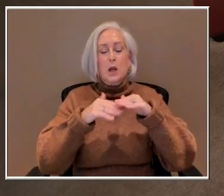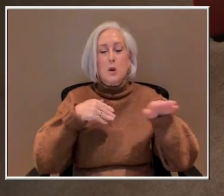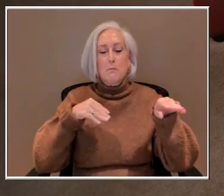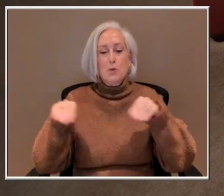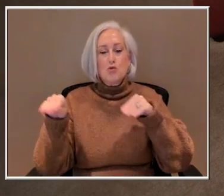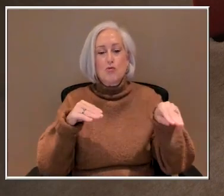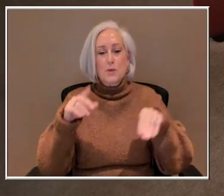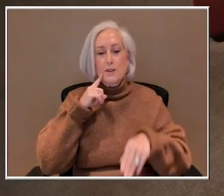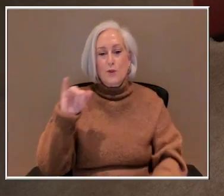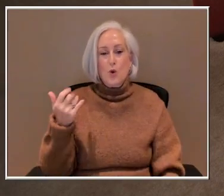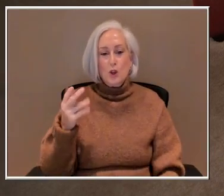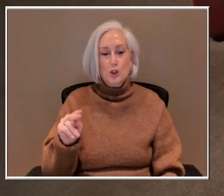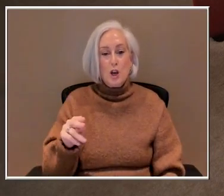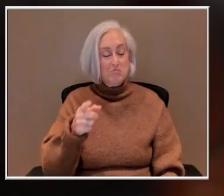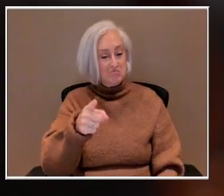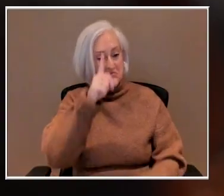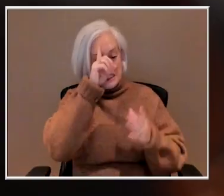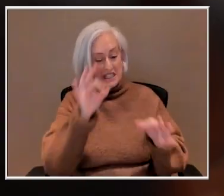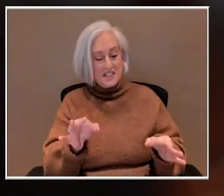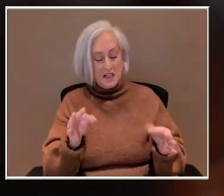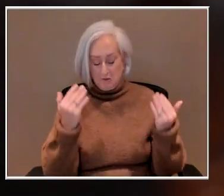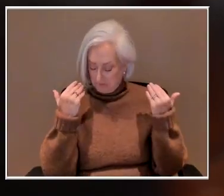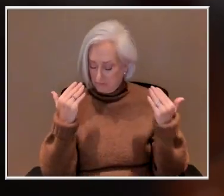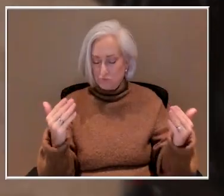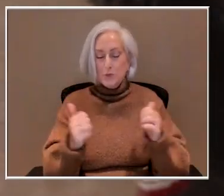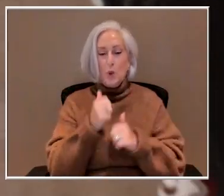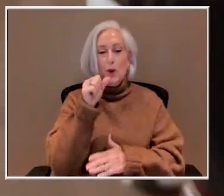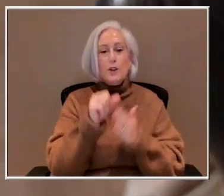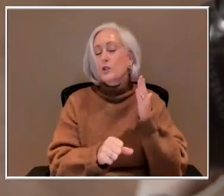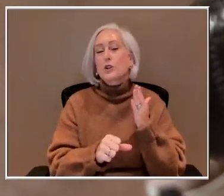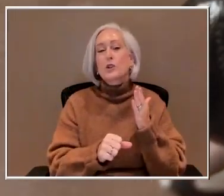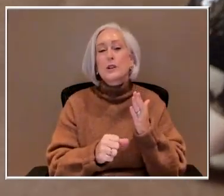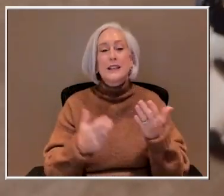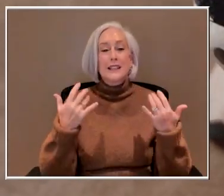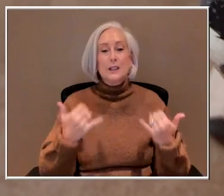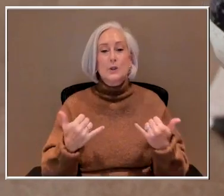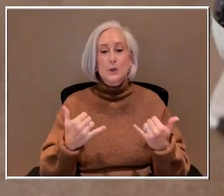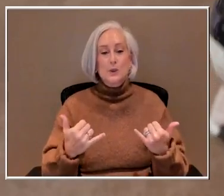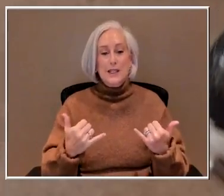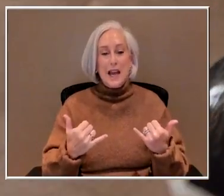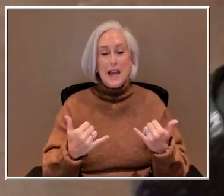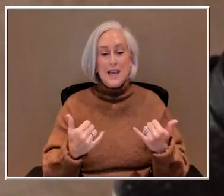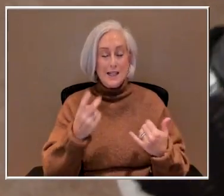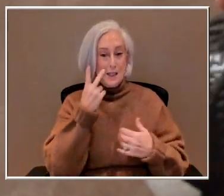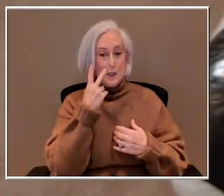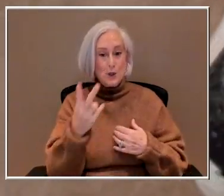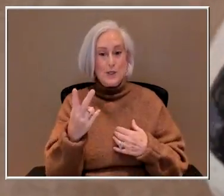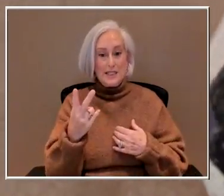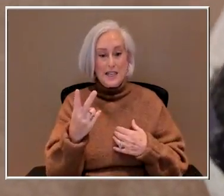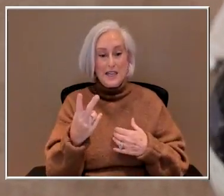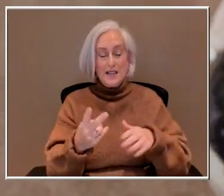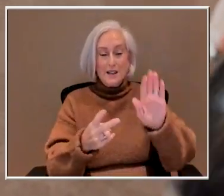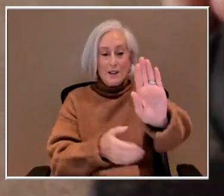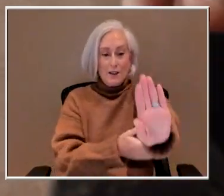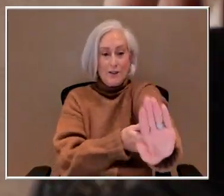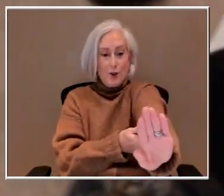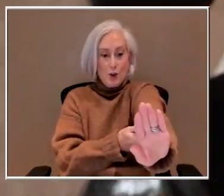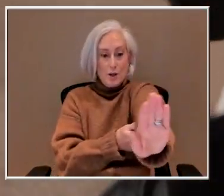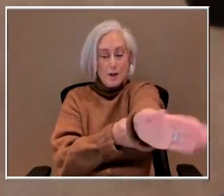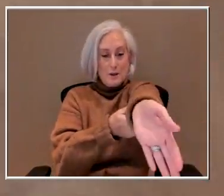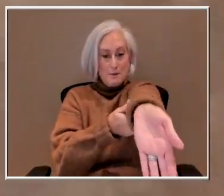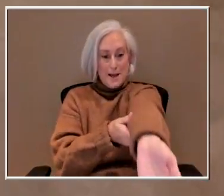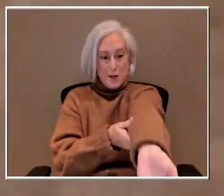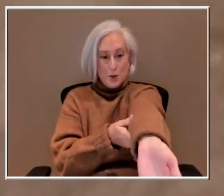decision to get the surgery. And today, so my foot is on backwards. I can kind of take it off and show. He has a